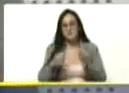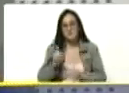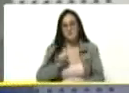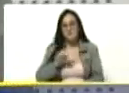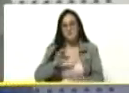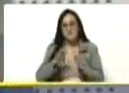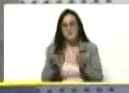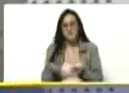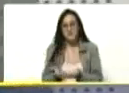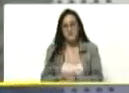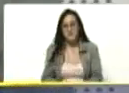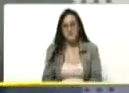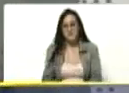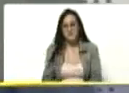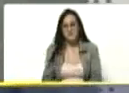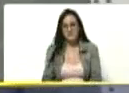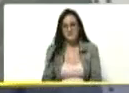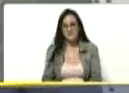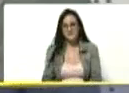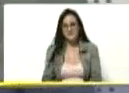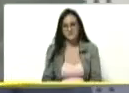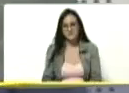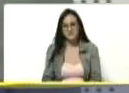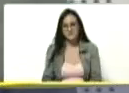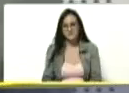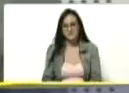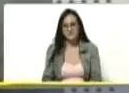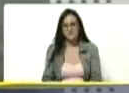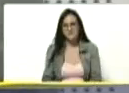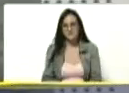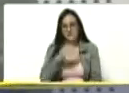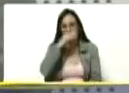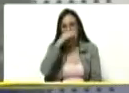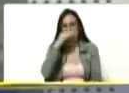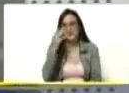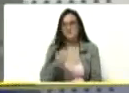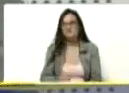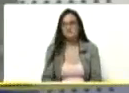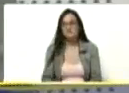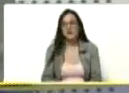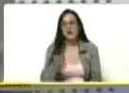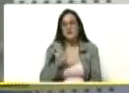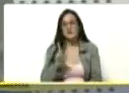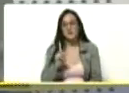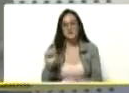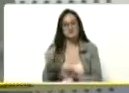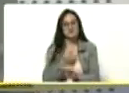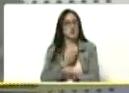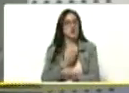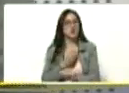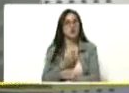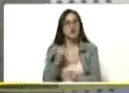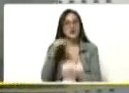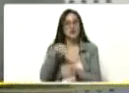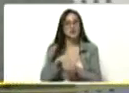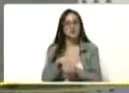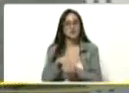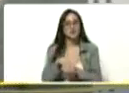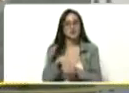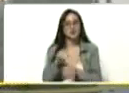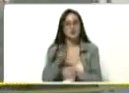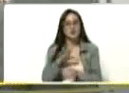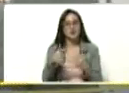parte. We equally reject Cuba's designation by the United States. Asimismo, rechazamos la inclusión por parte de